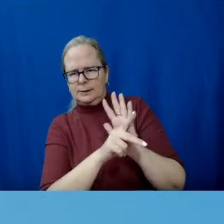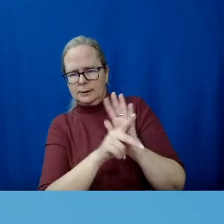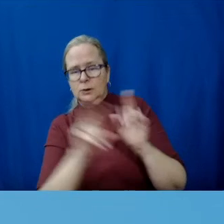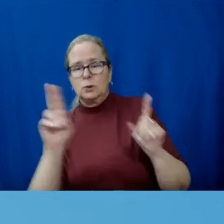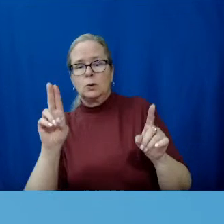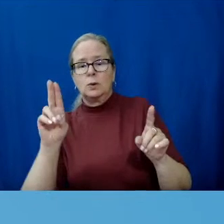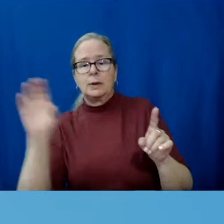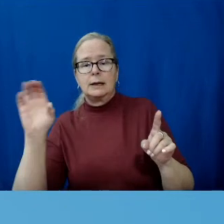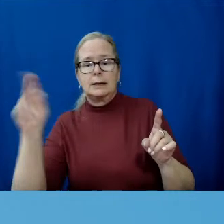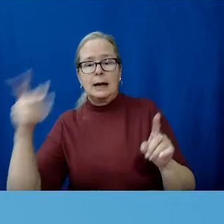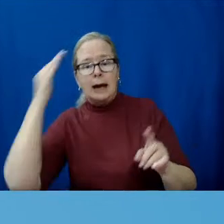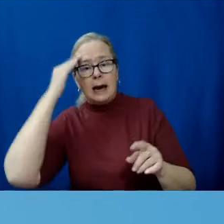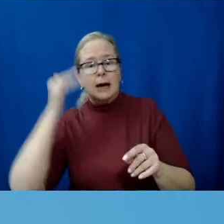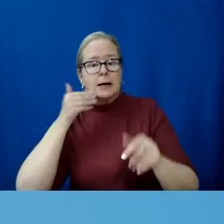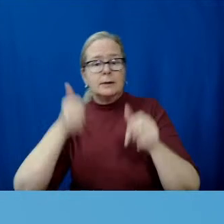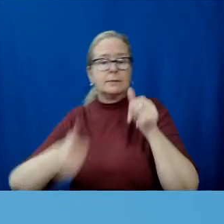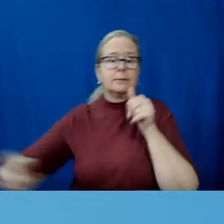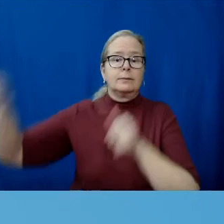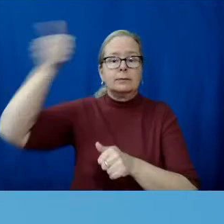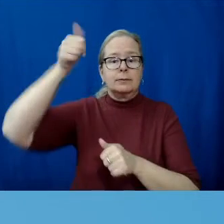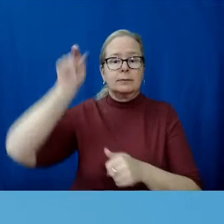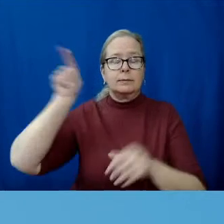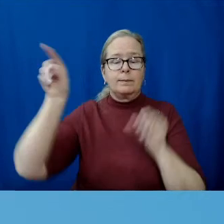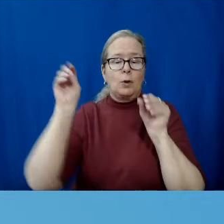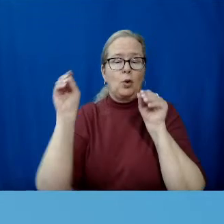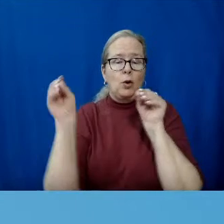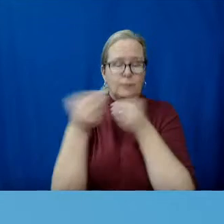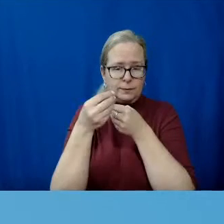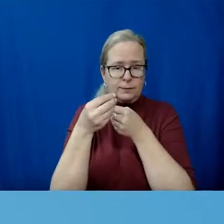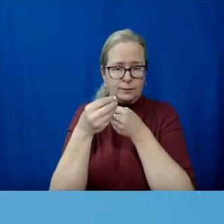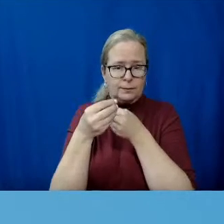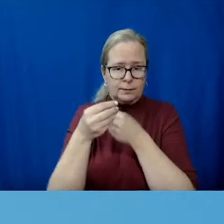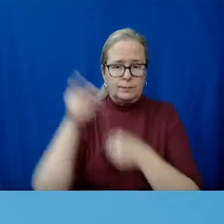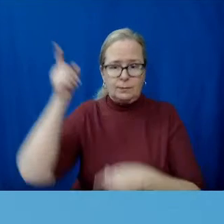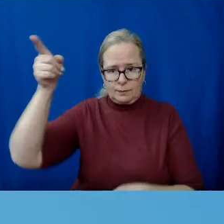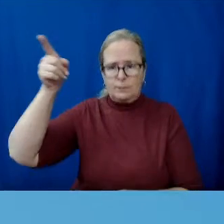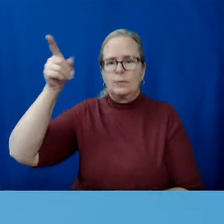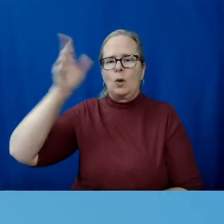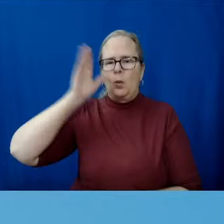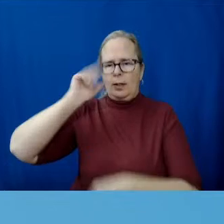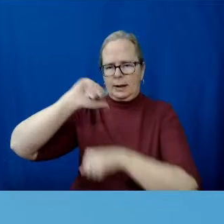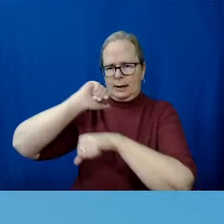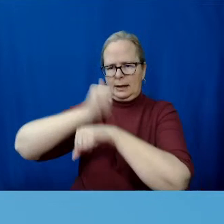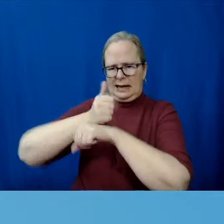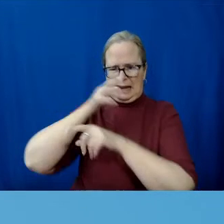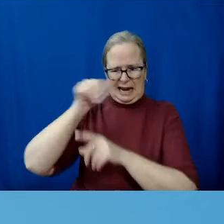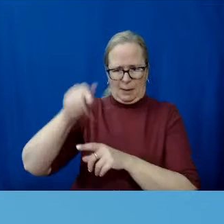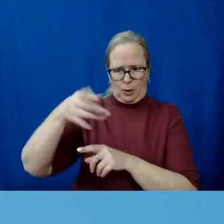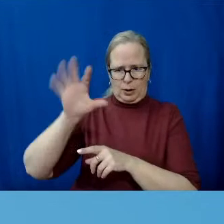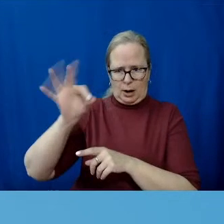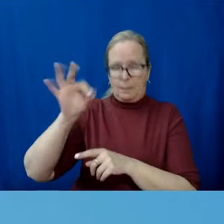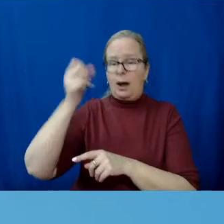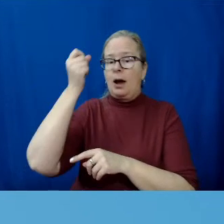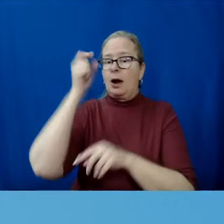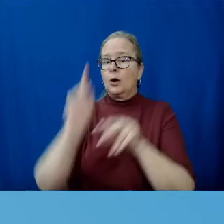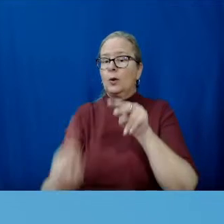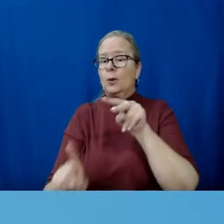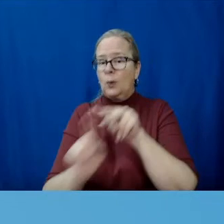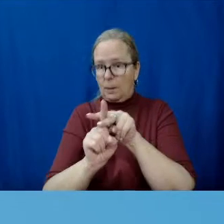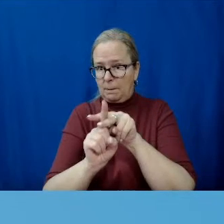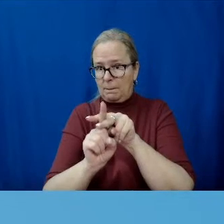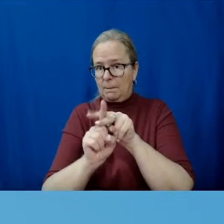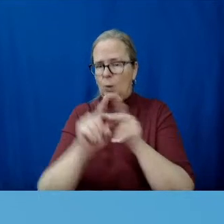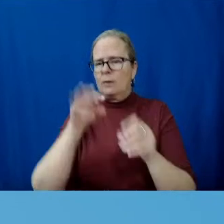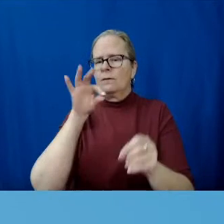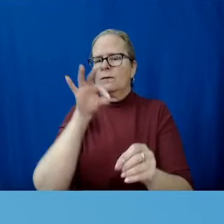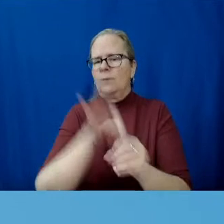can cast a ballot in favor or not in favor of Kenney, but seen in the past with Alison Redford and Ed Stelmach,